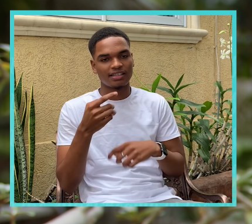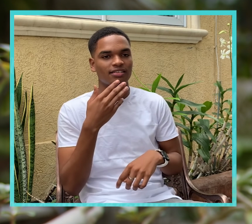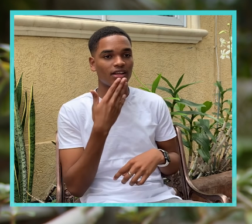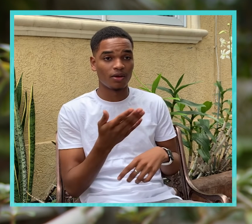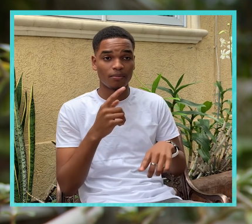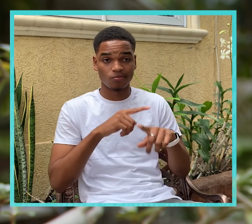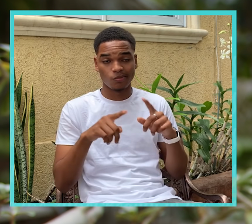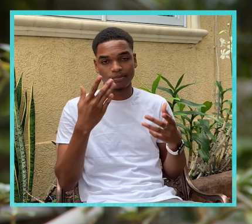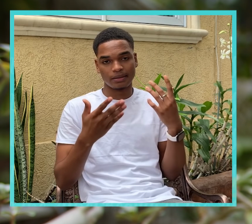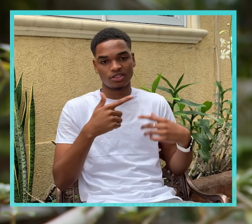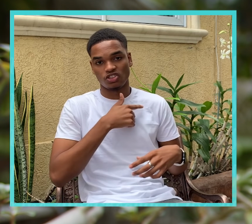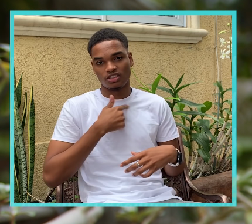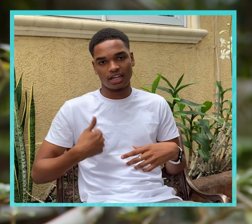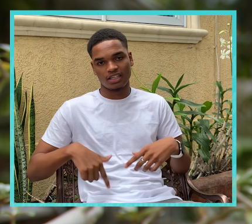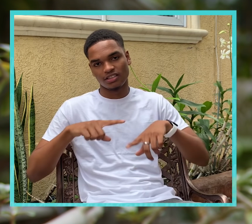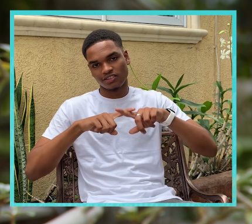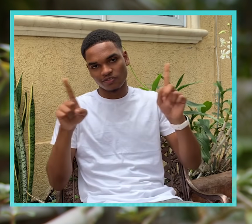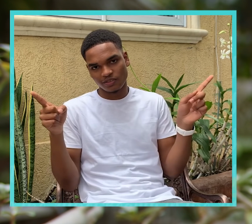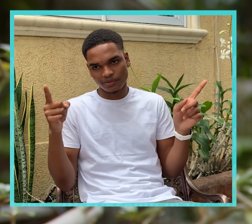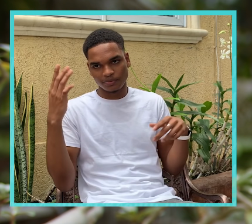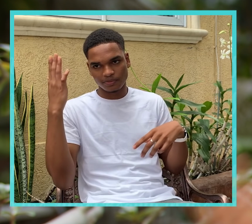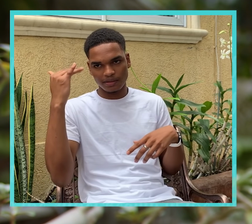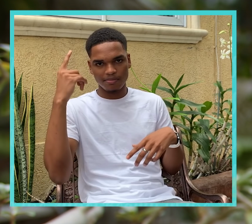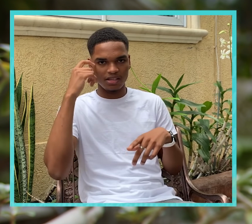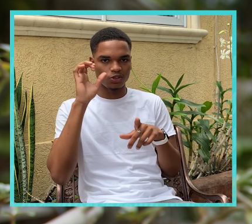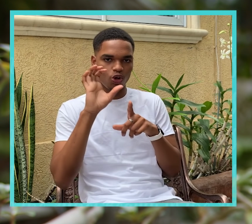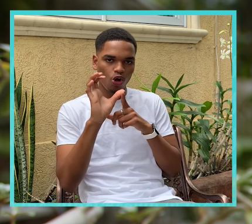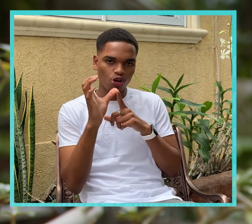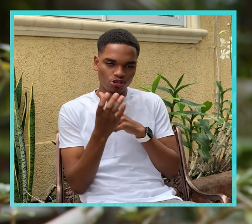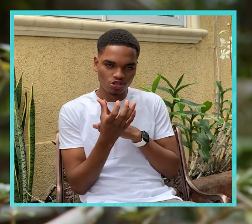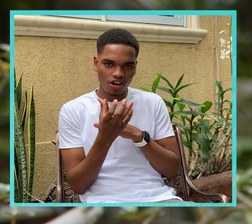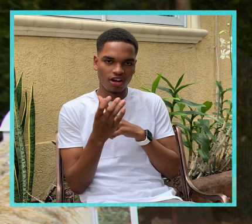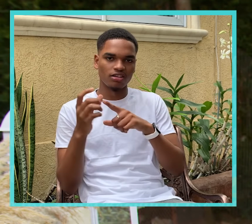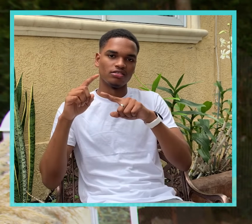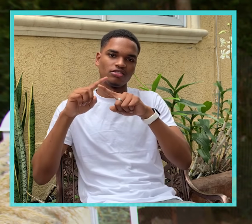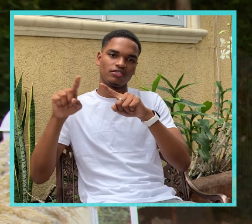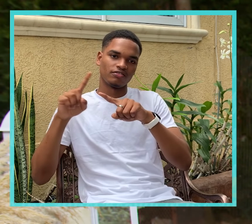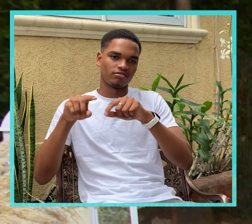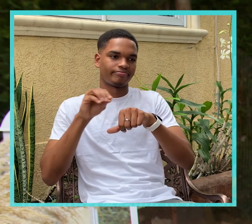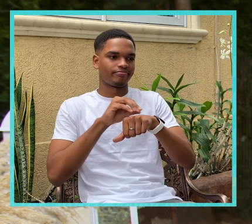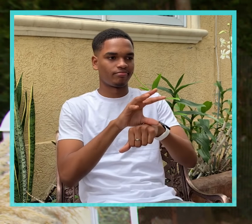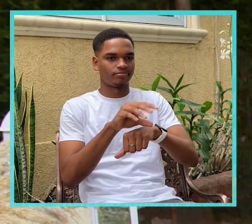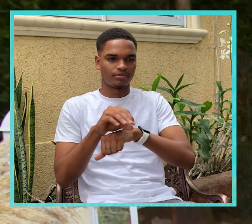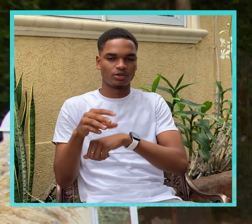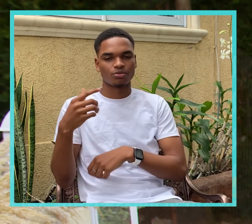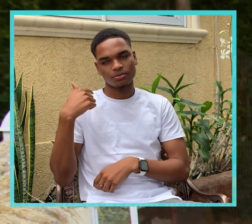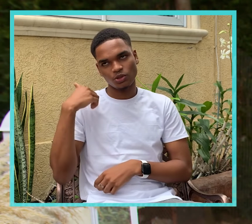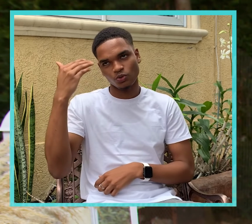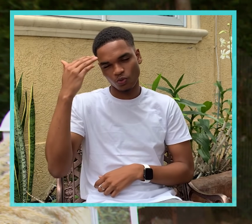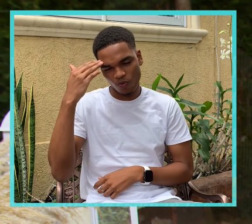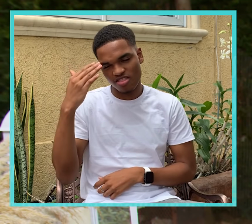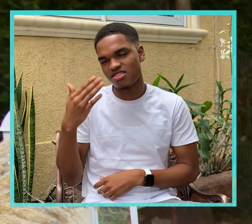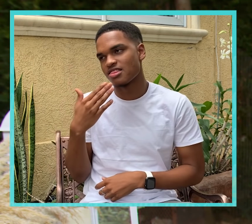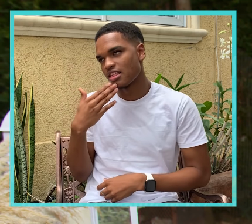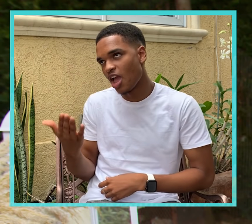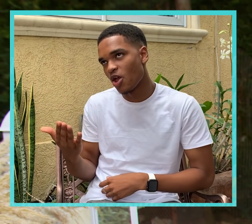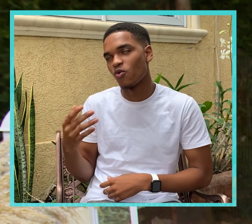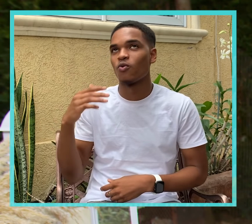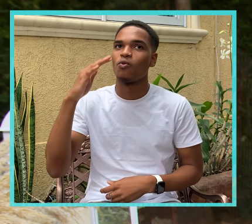maybe in China, it's different. Got you. Because culture influences the language. So I know thank you. And I know you're welcome.